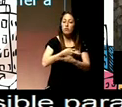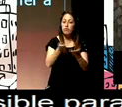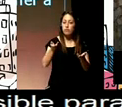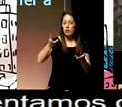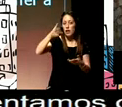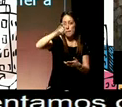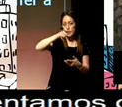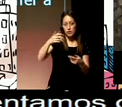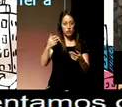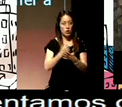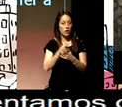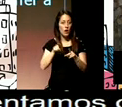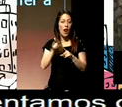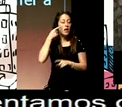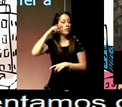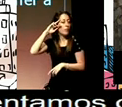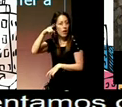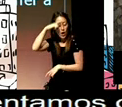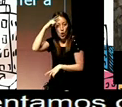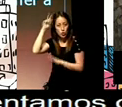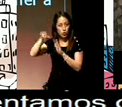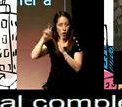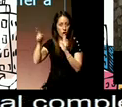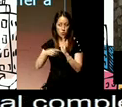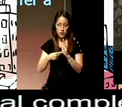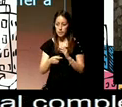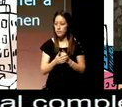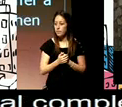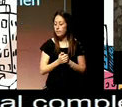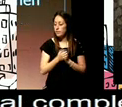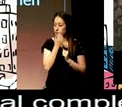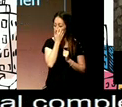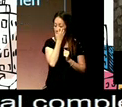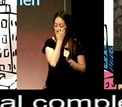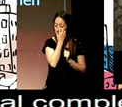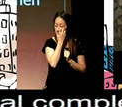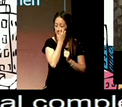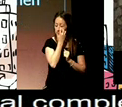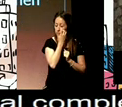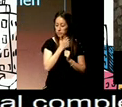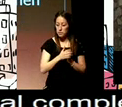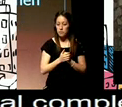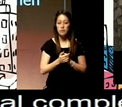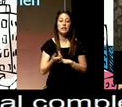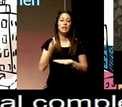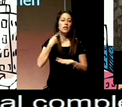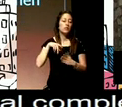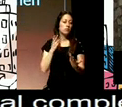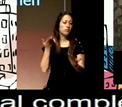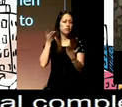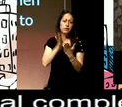When facing objective physical barriers, it is desirable to apply alternative and